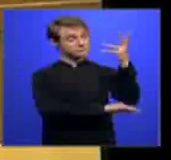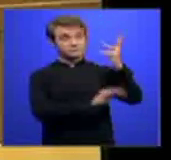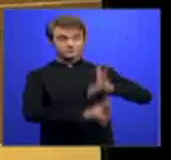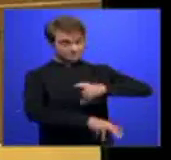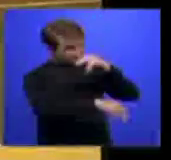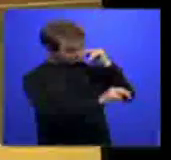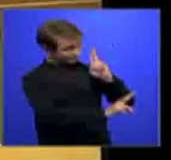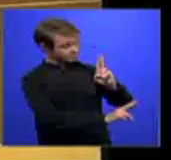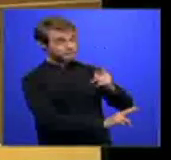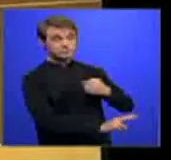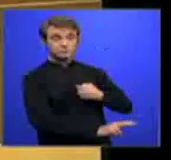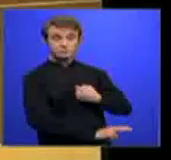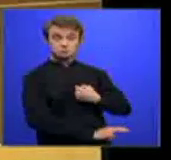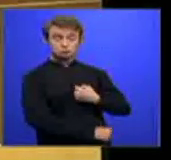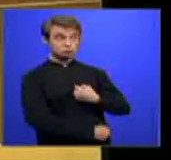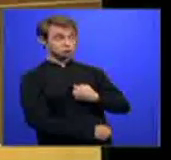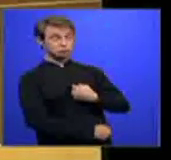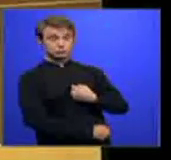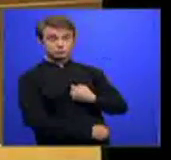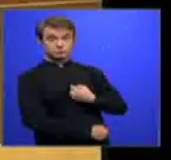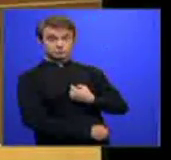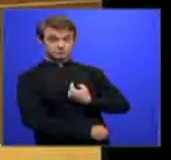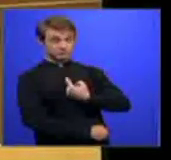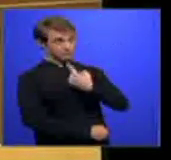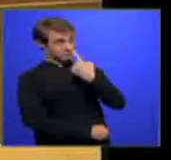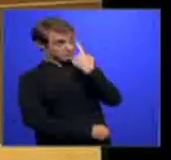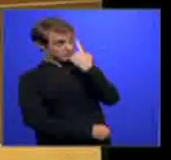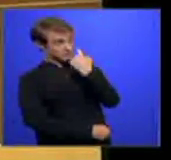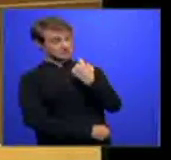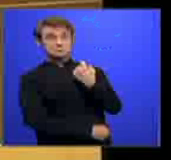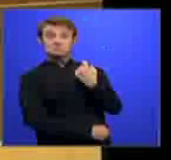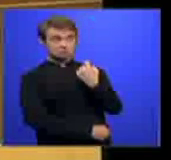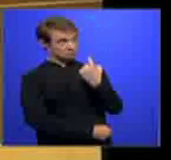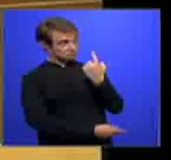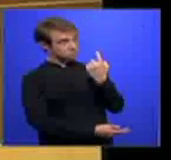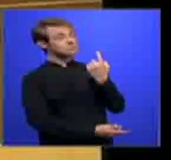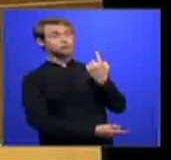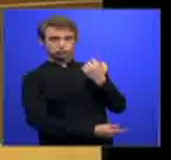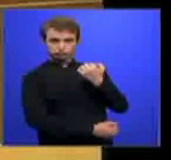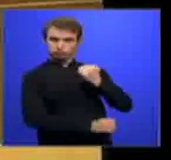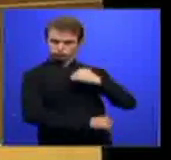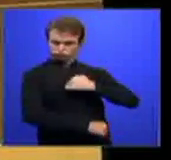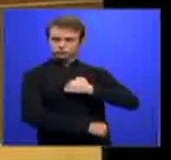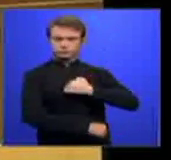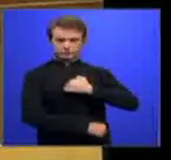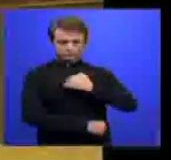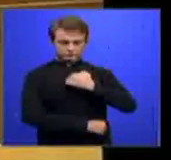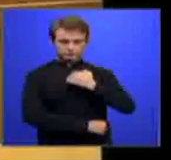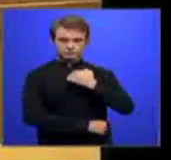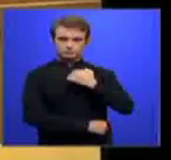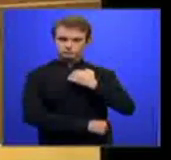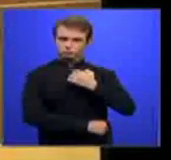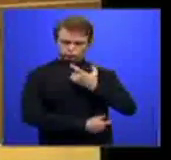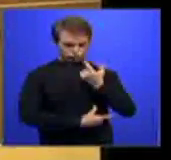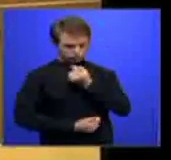believe that you gave me permission to do what I'm doing, so I'm not breaking the rules of